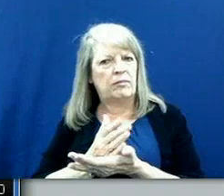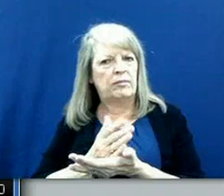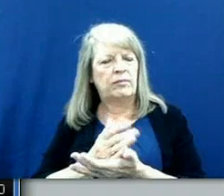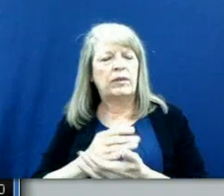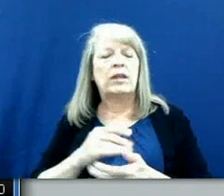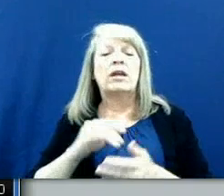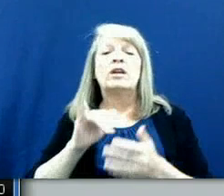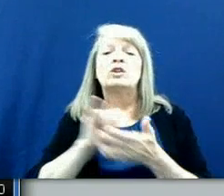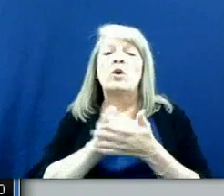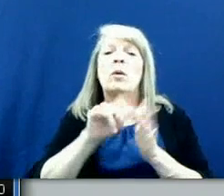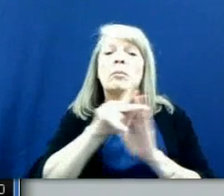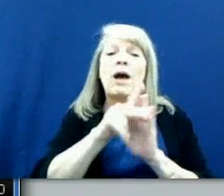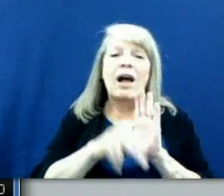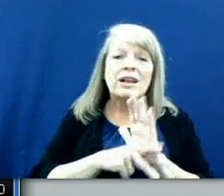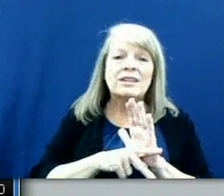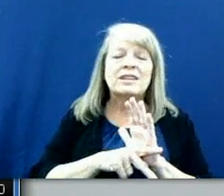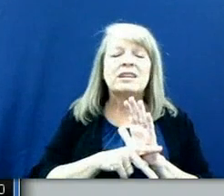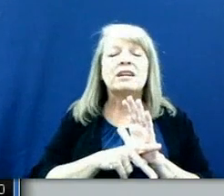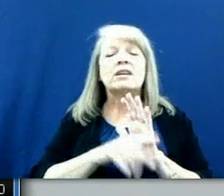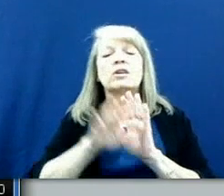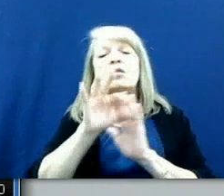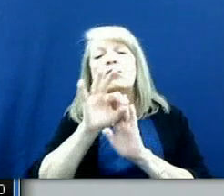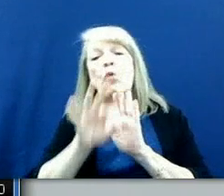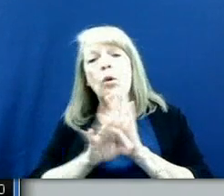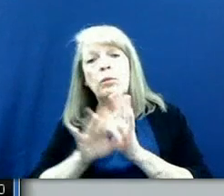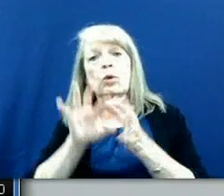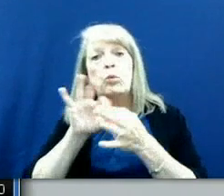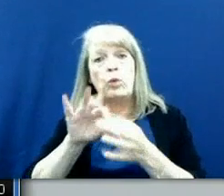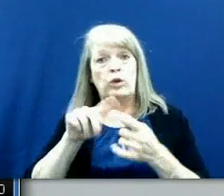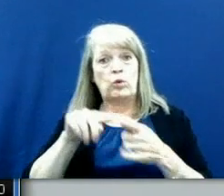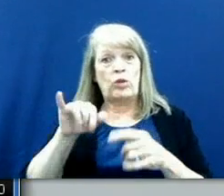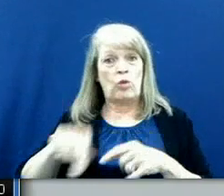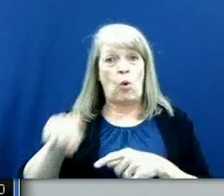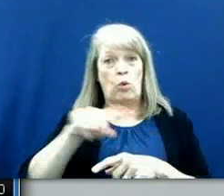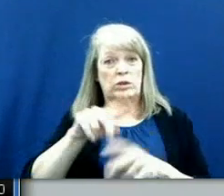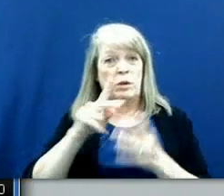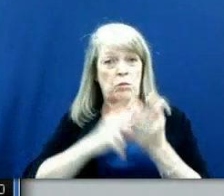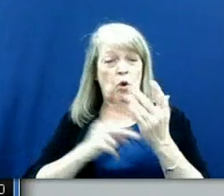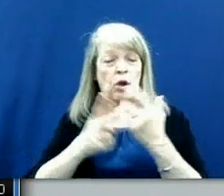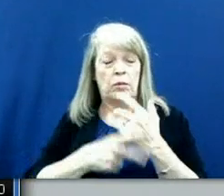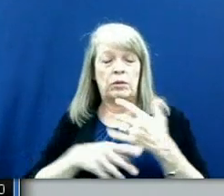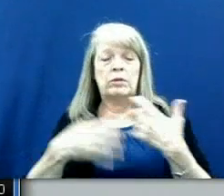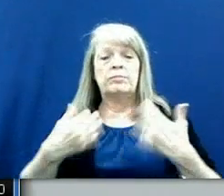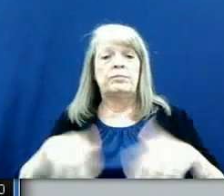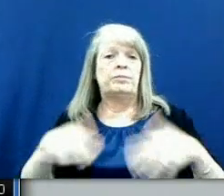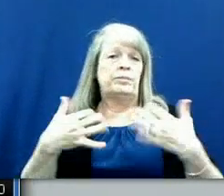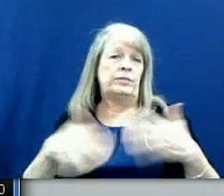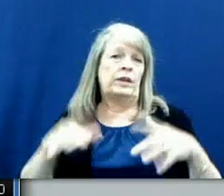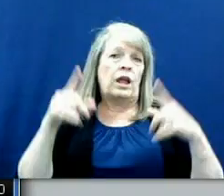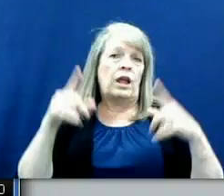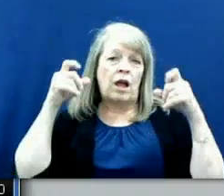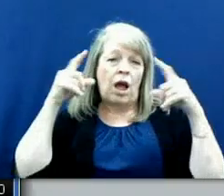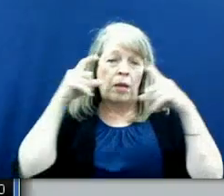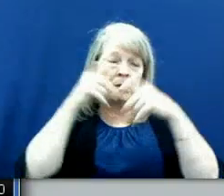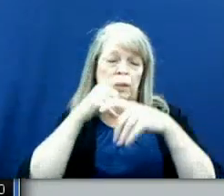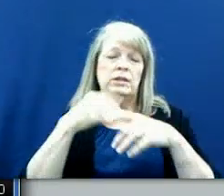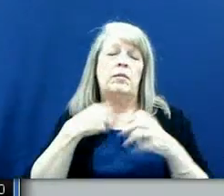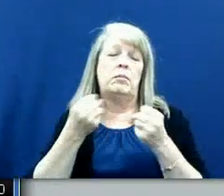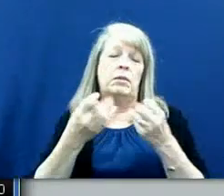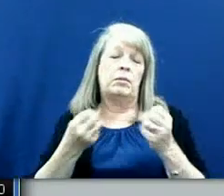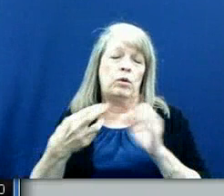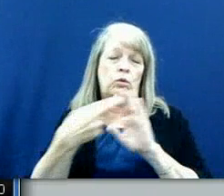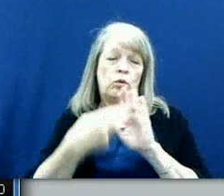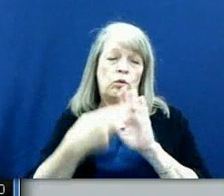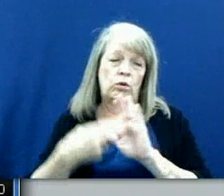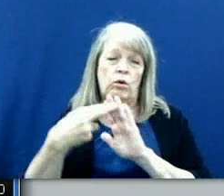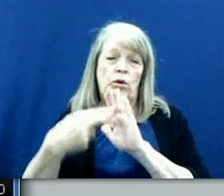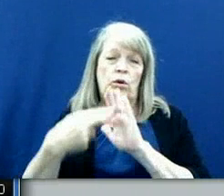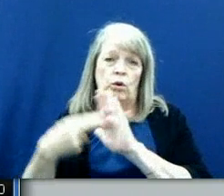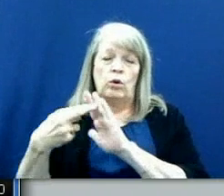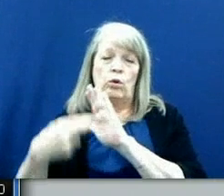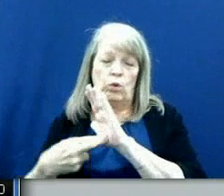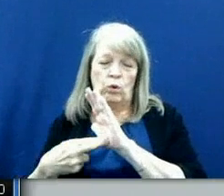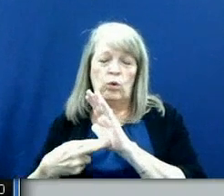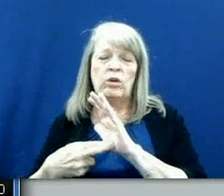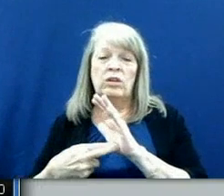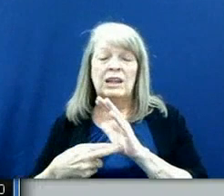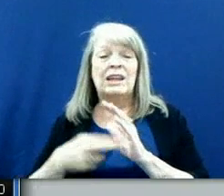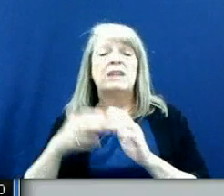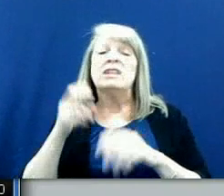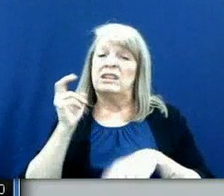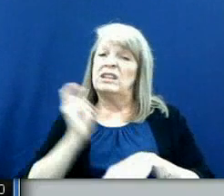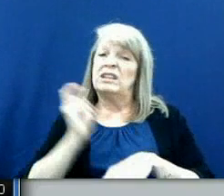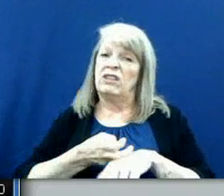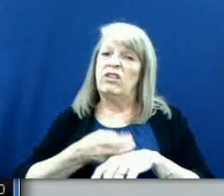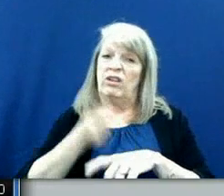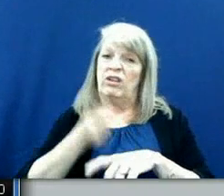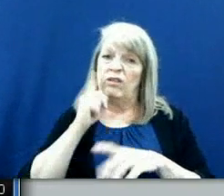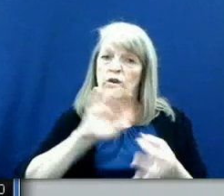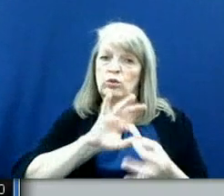The policies and formulas surrounding these programs are very complex and bureaucratic, making them very difficult to